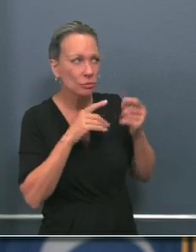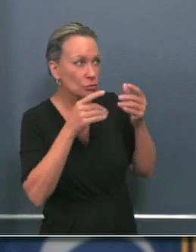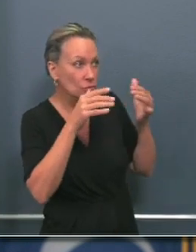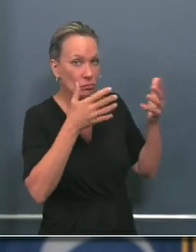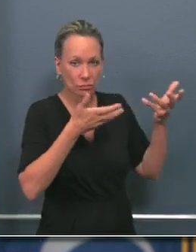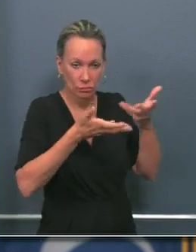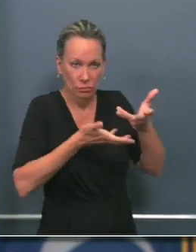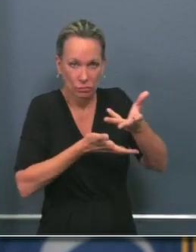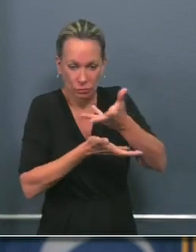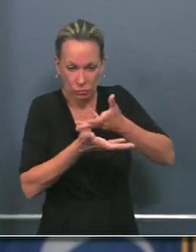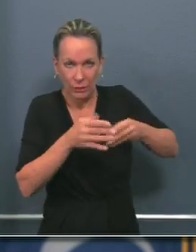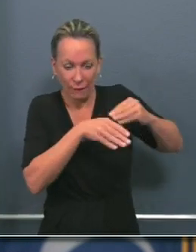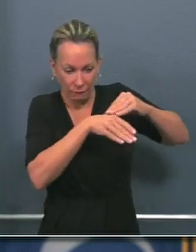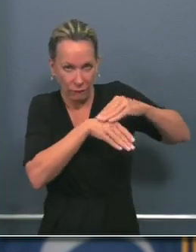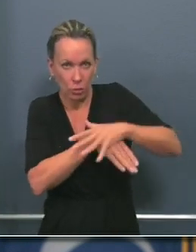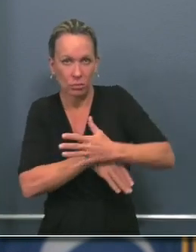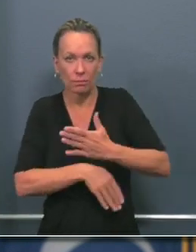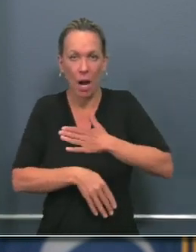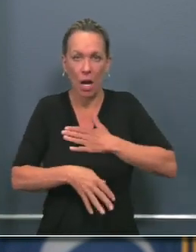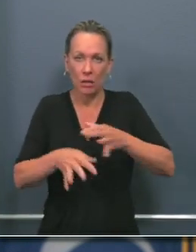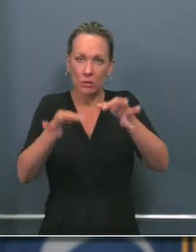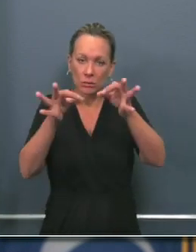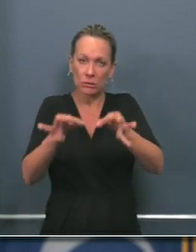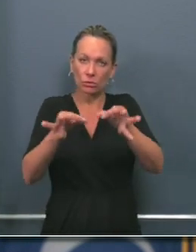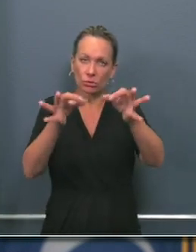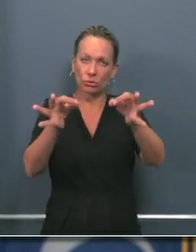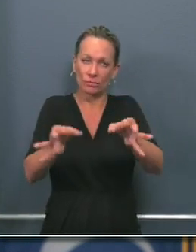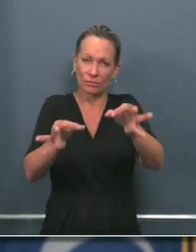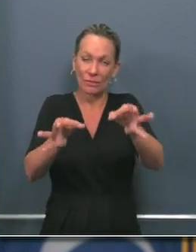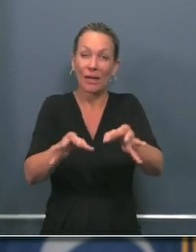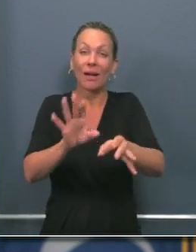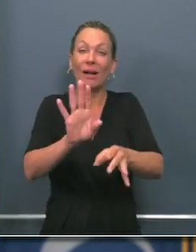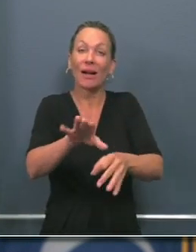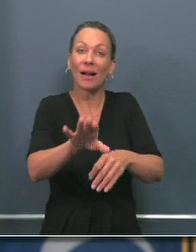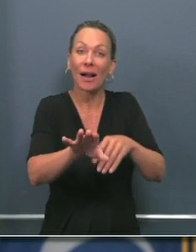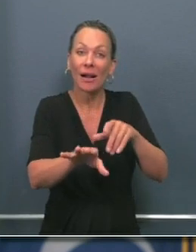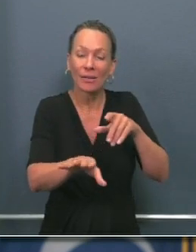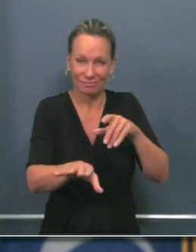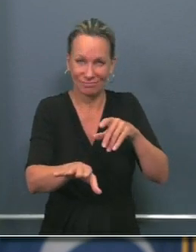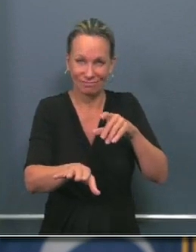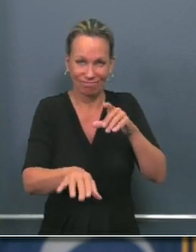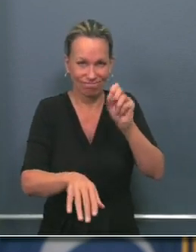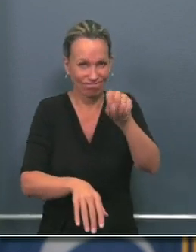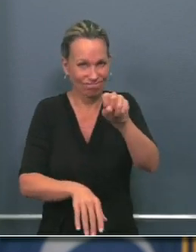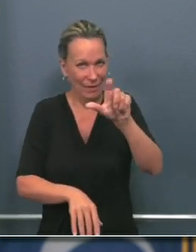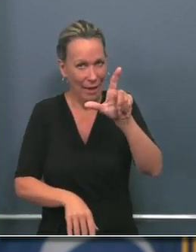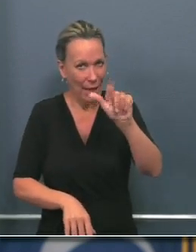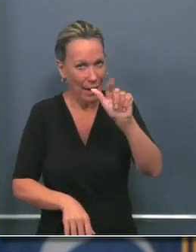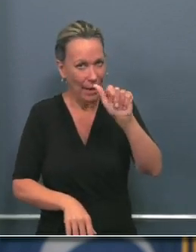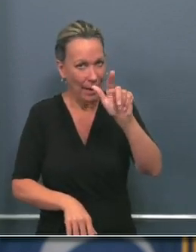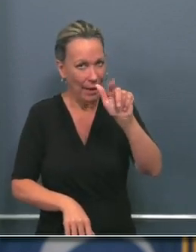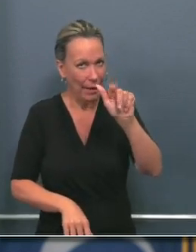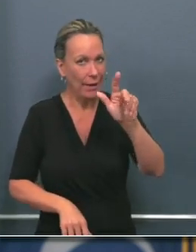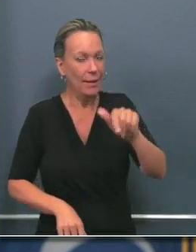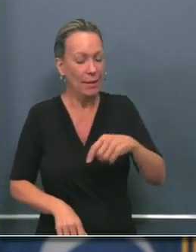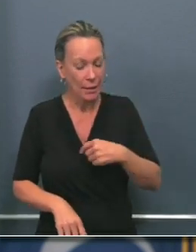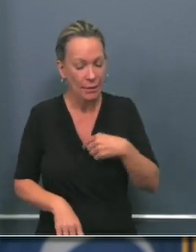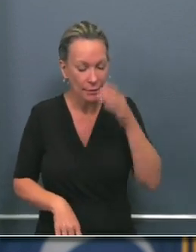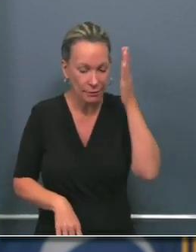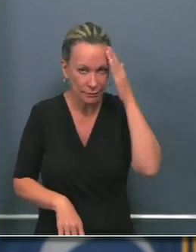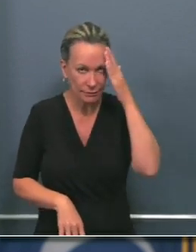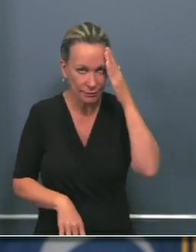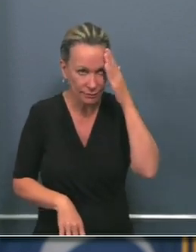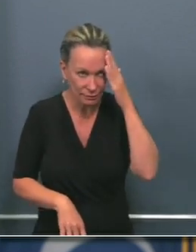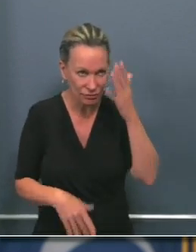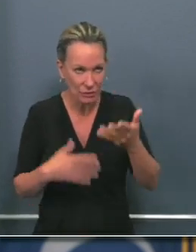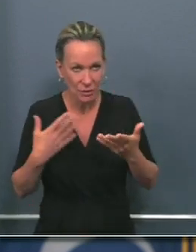affirmative. Yes. We've been working with LA County officials, a tremendous partnership with their leaders, and we have